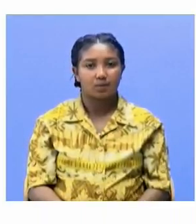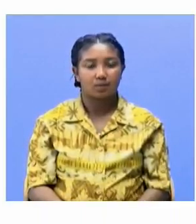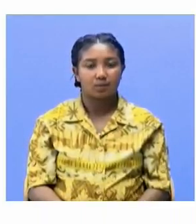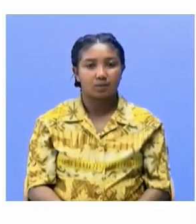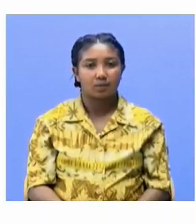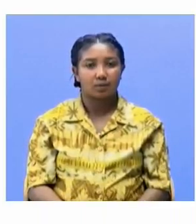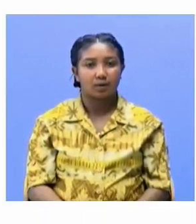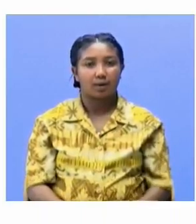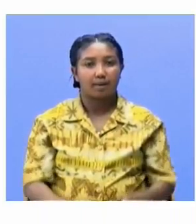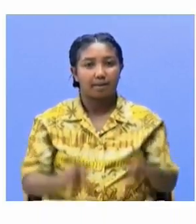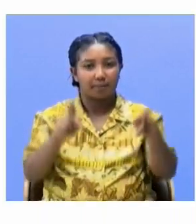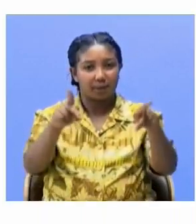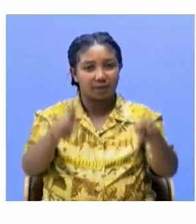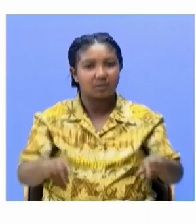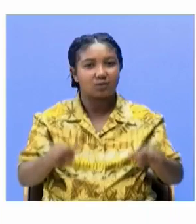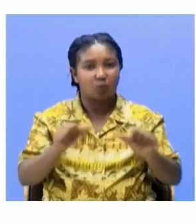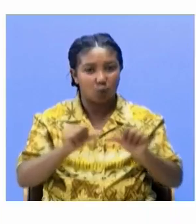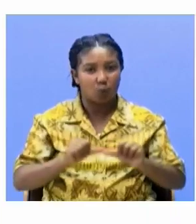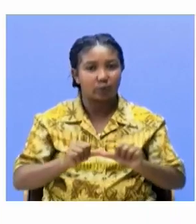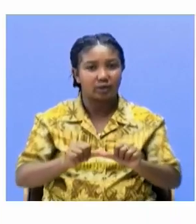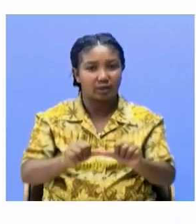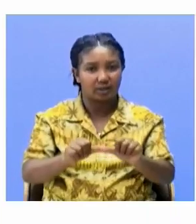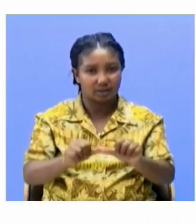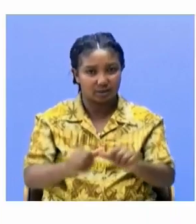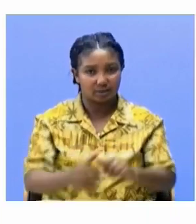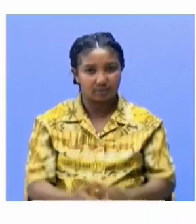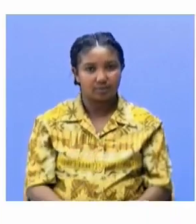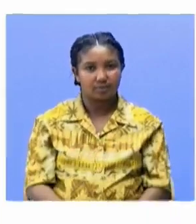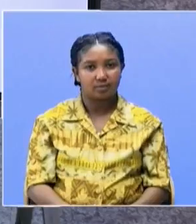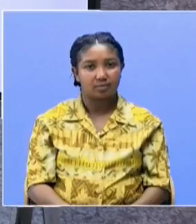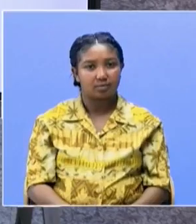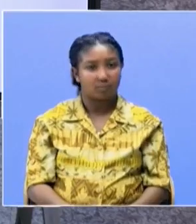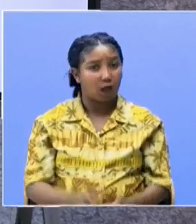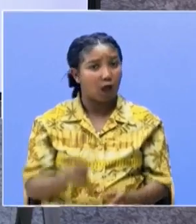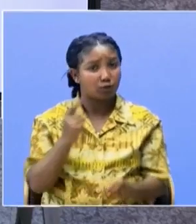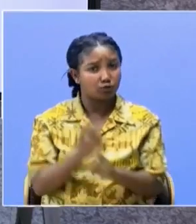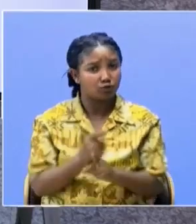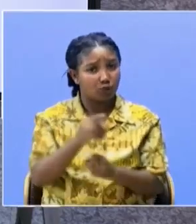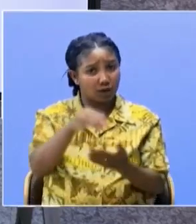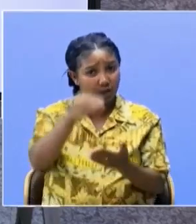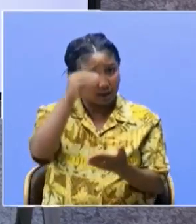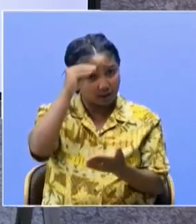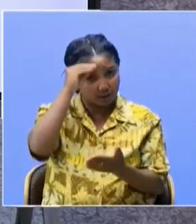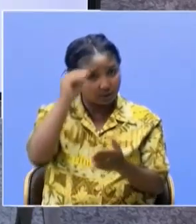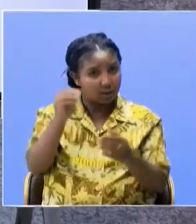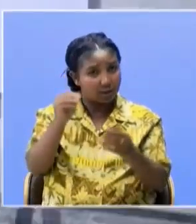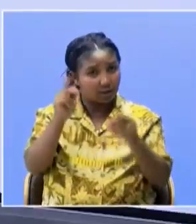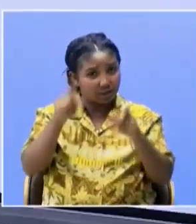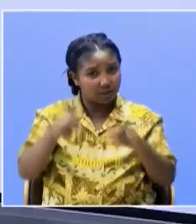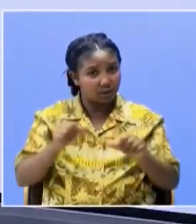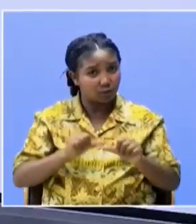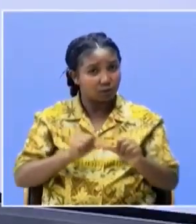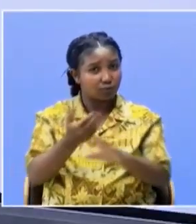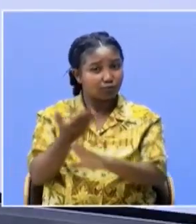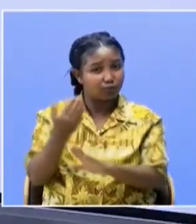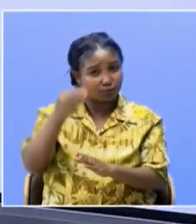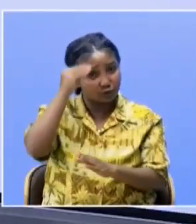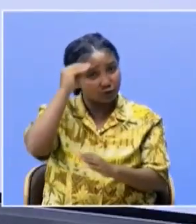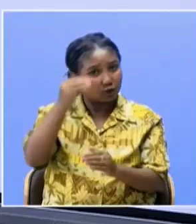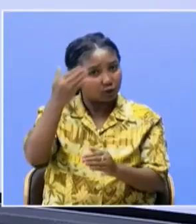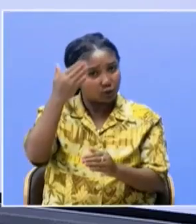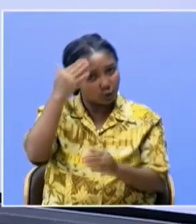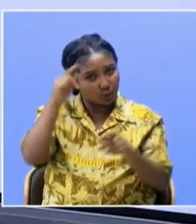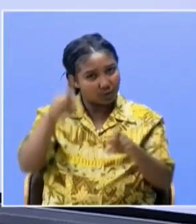The present continuous. I am sure you have learned present continuous earlier, so you know about